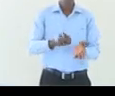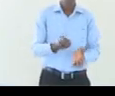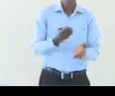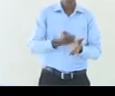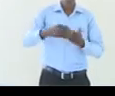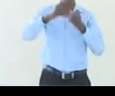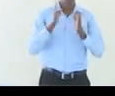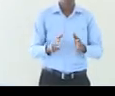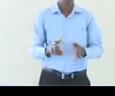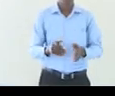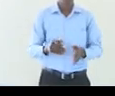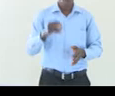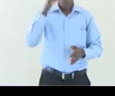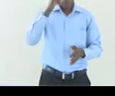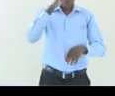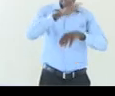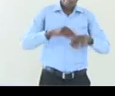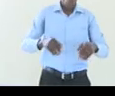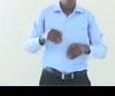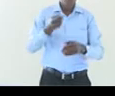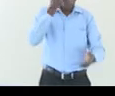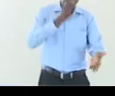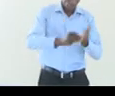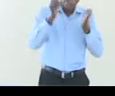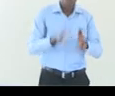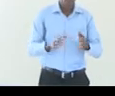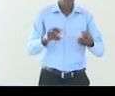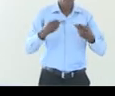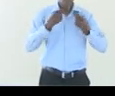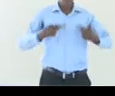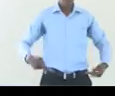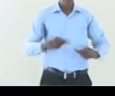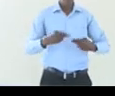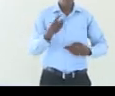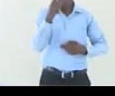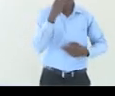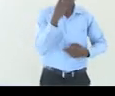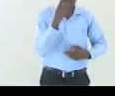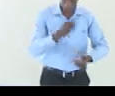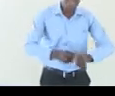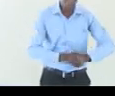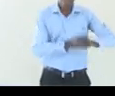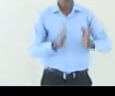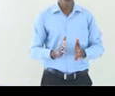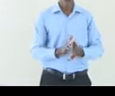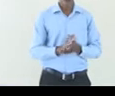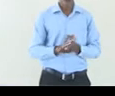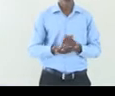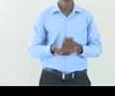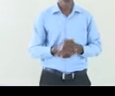He called some people blind guides, hypocrites, whitewashed sepulchre.